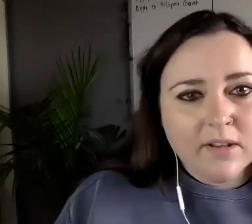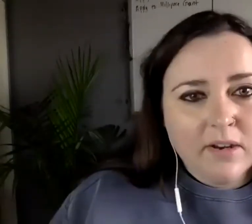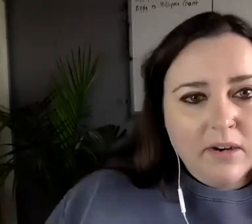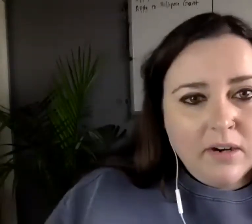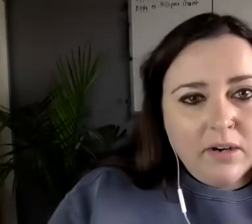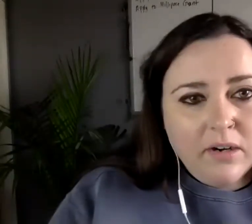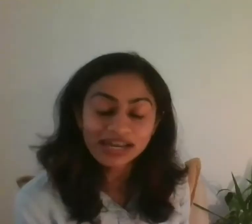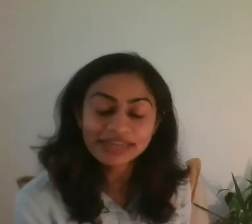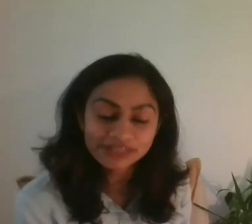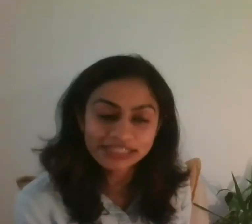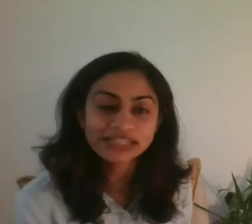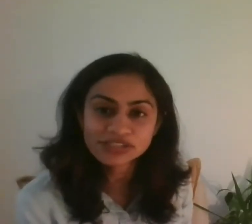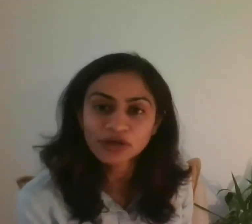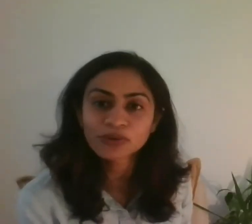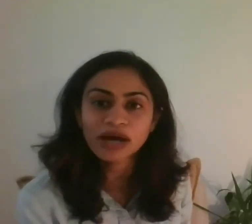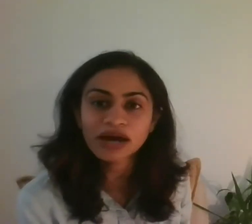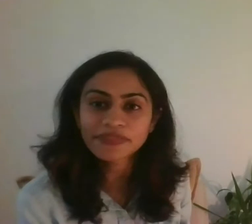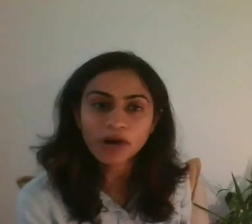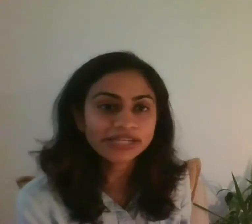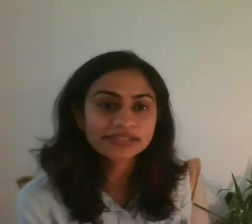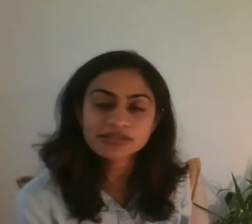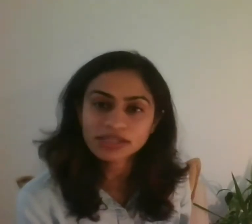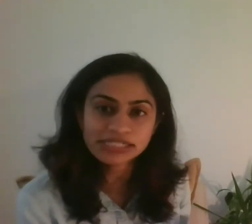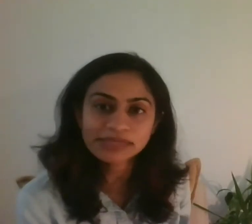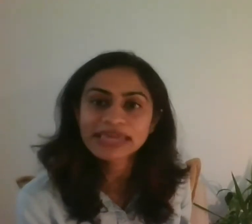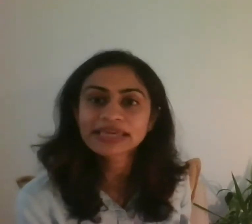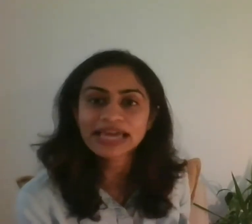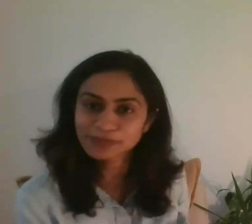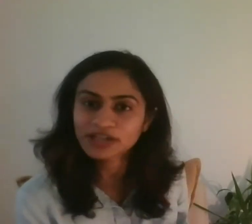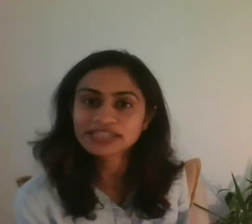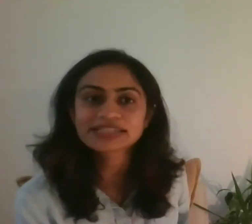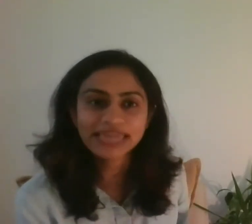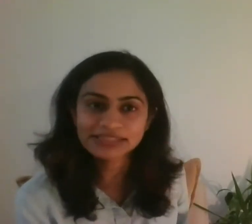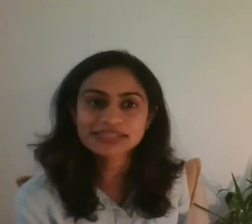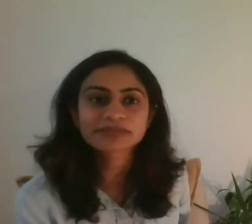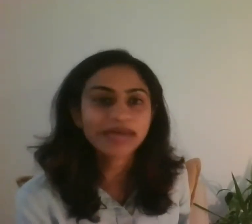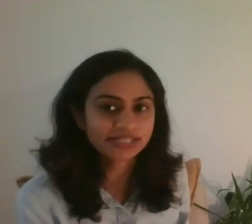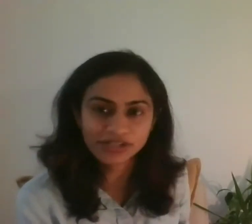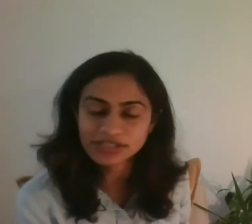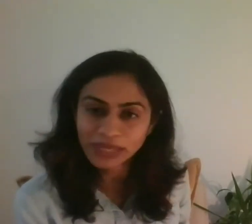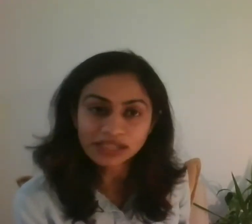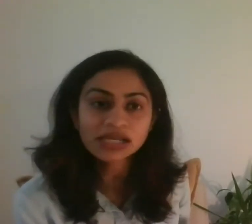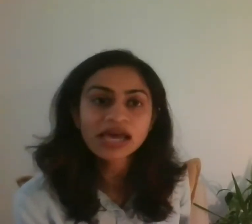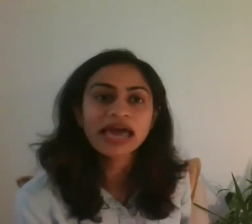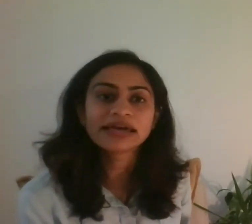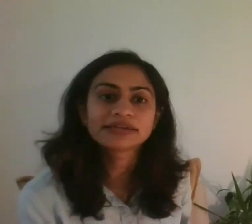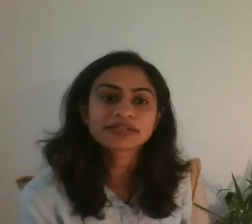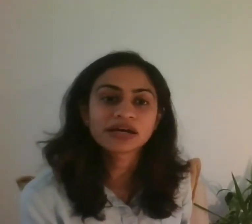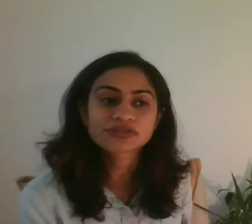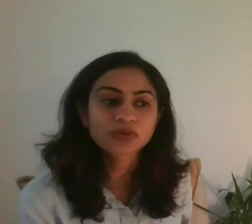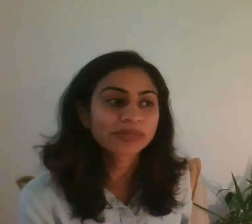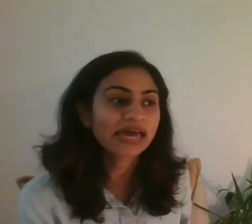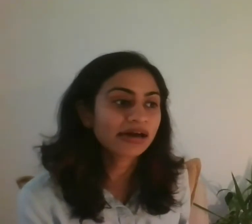viruses? Oh yeah, definitely. So the body is constantly making antibodies against bacteria as well.